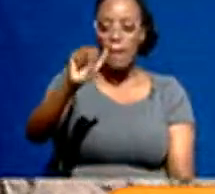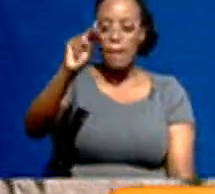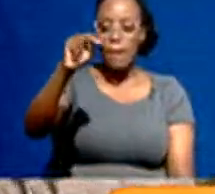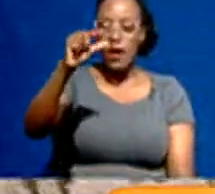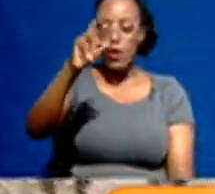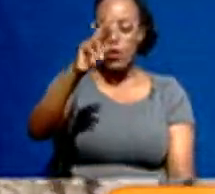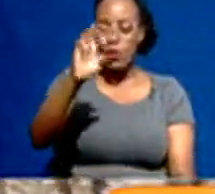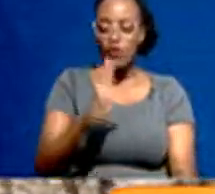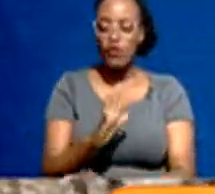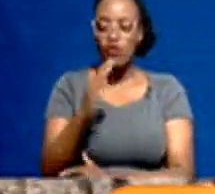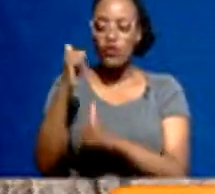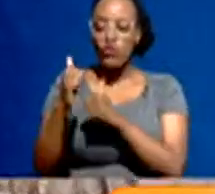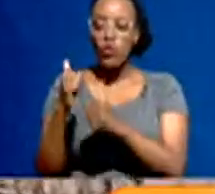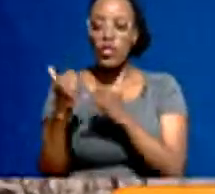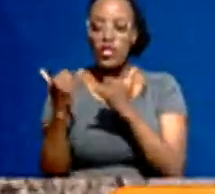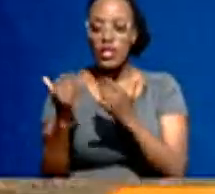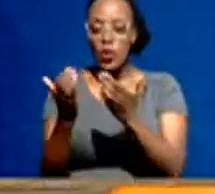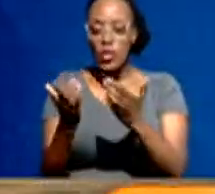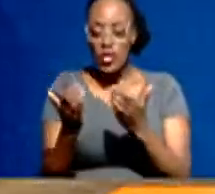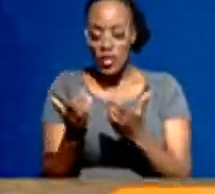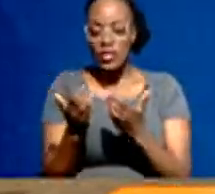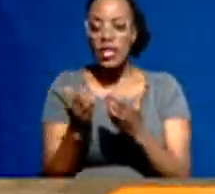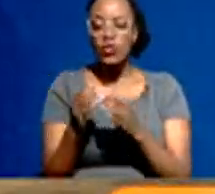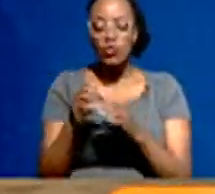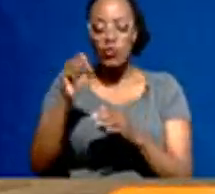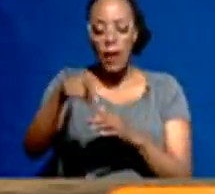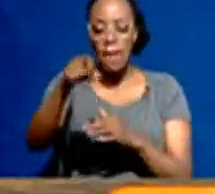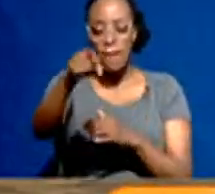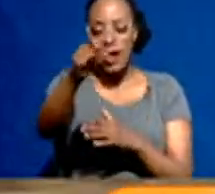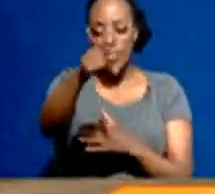forest, which now needs to be restored.